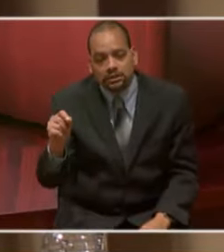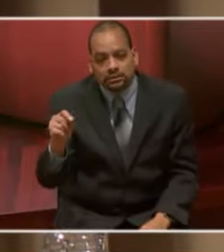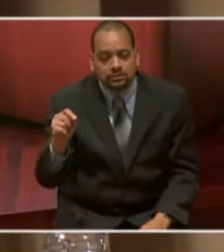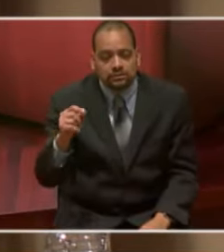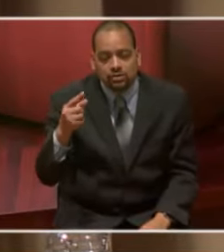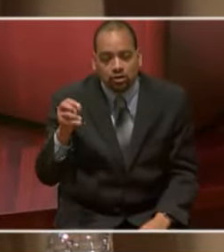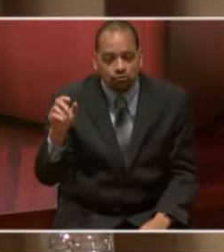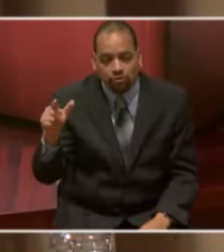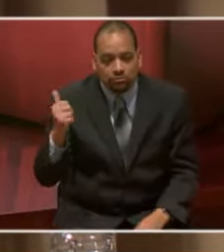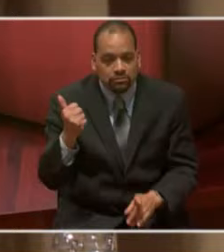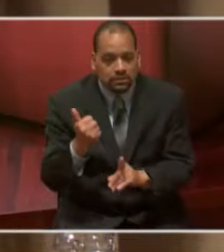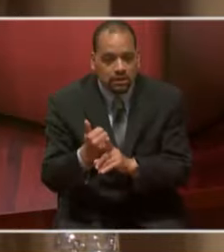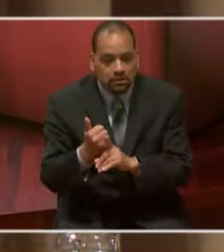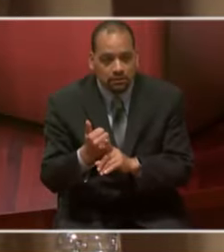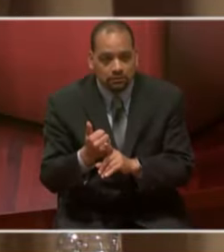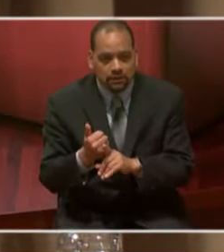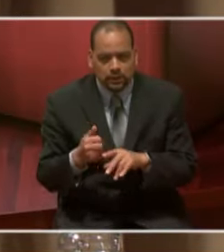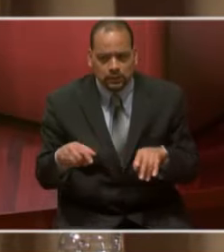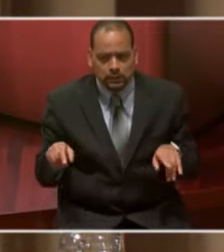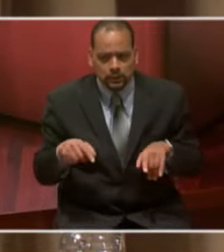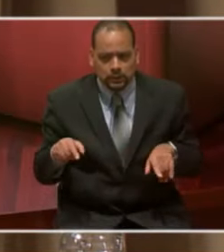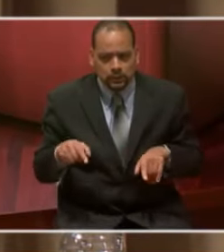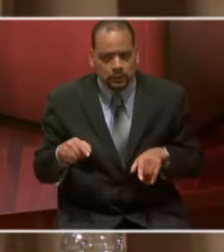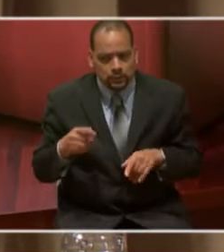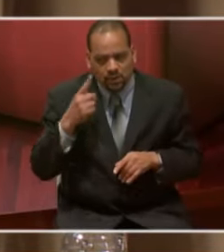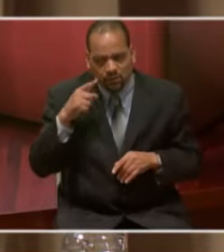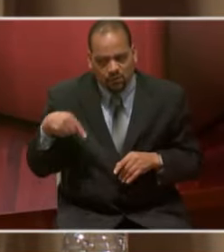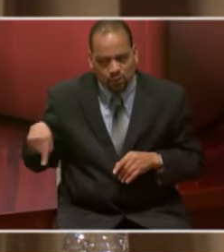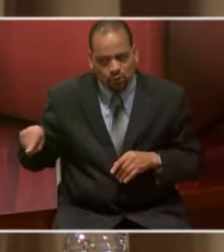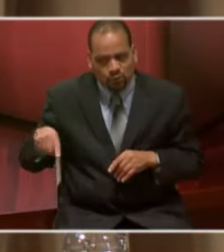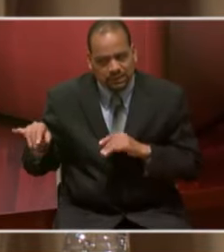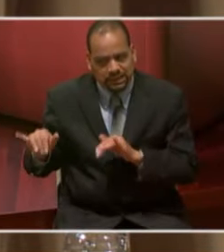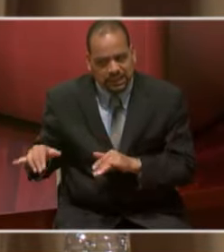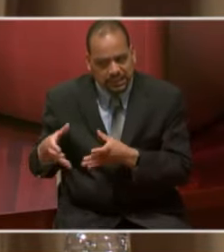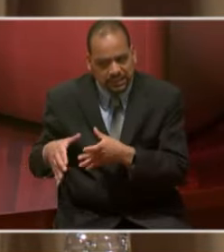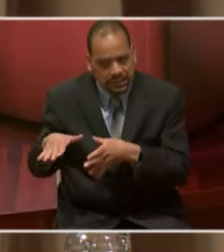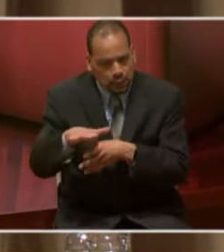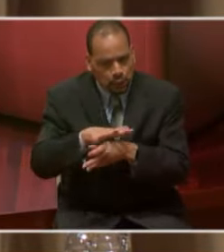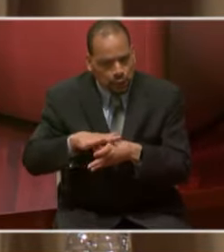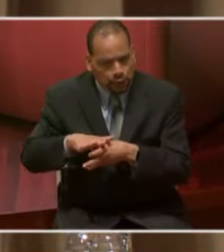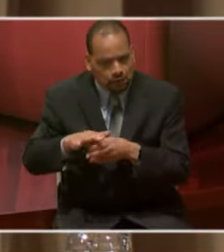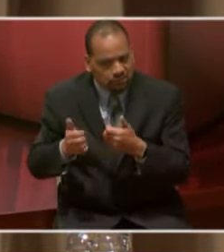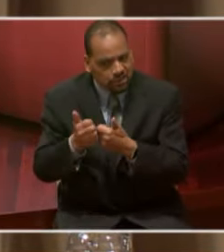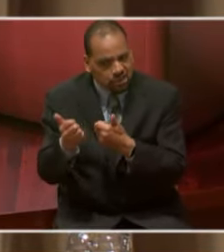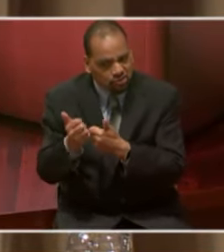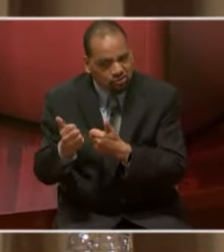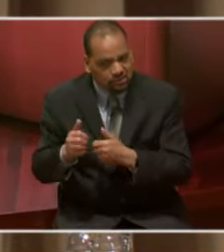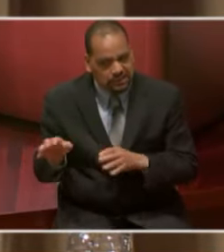A young man, can't think of his name right now, the public safety director